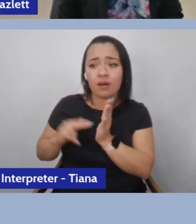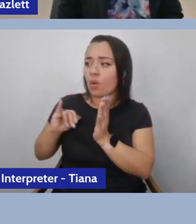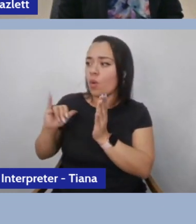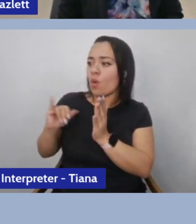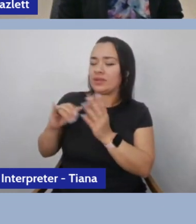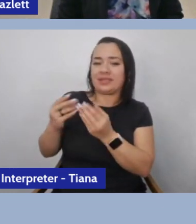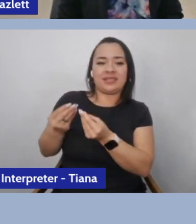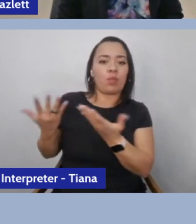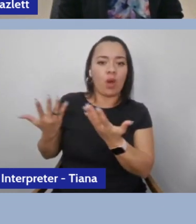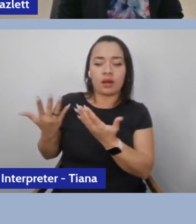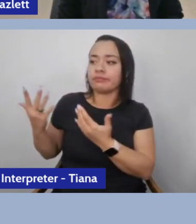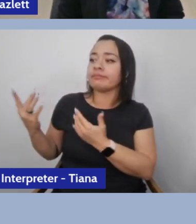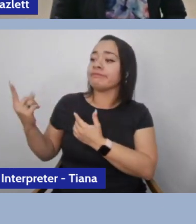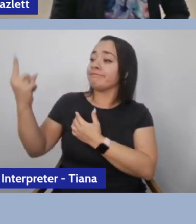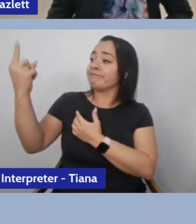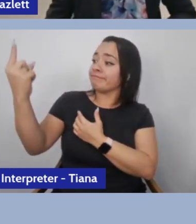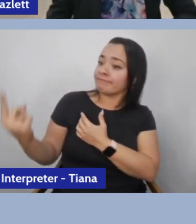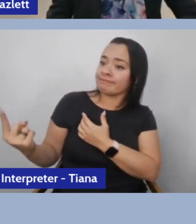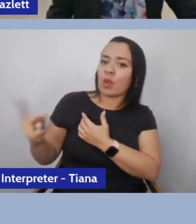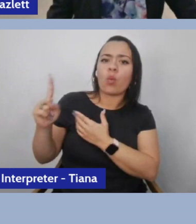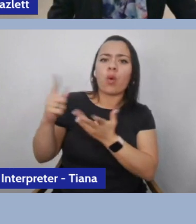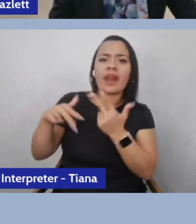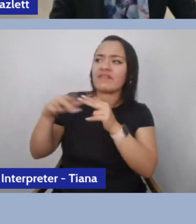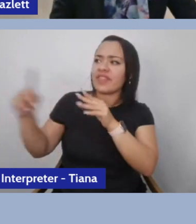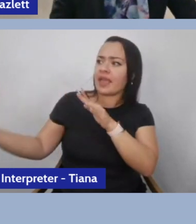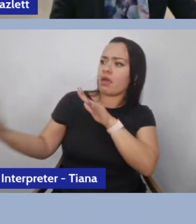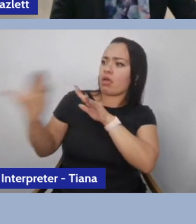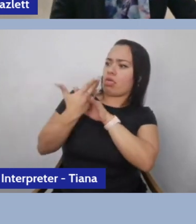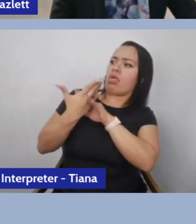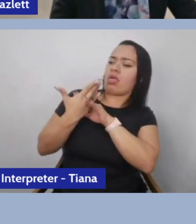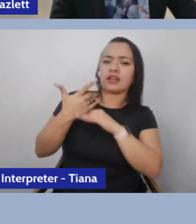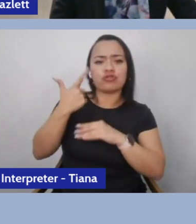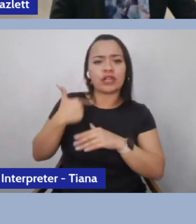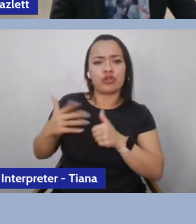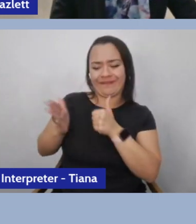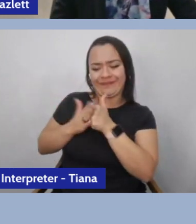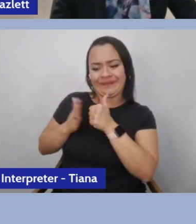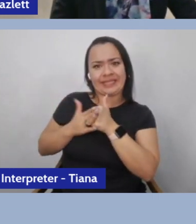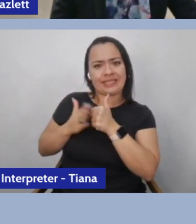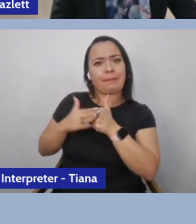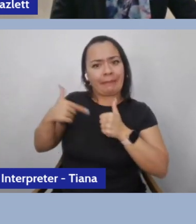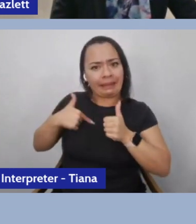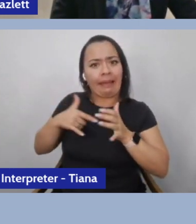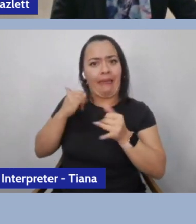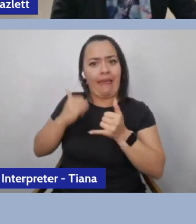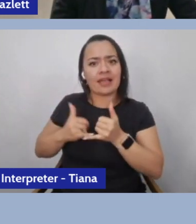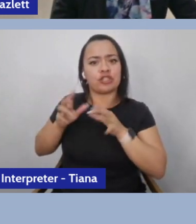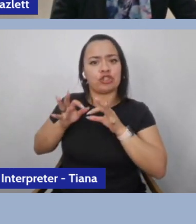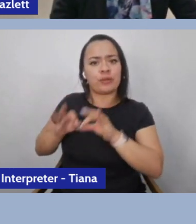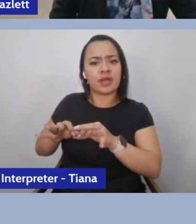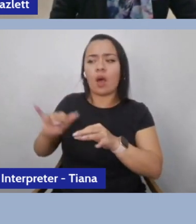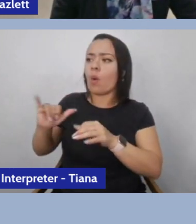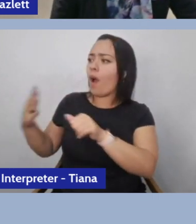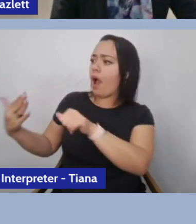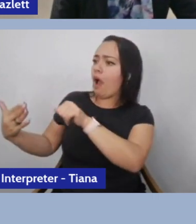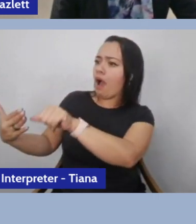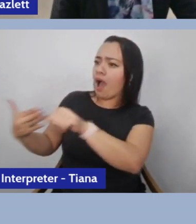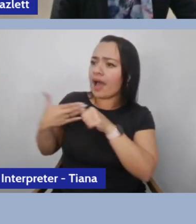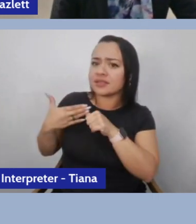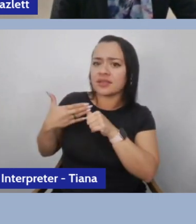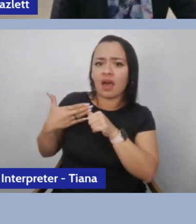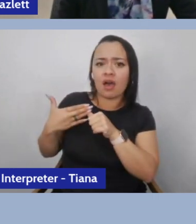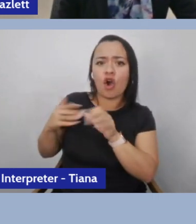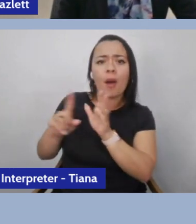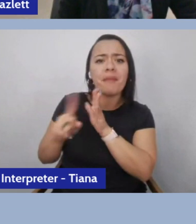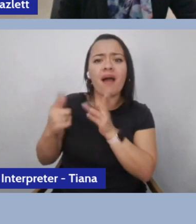intervene? What if they try to correct you as the interpreter? Or what if they try and answer on behalf of the other person? How do you deal